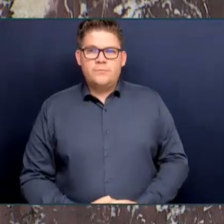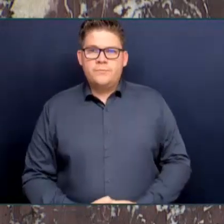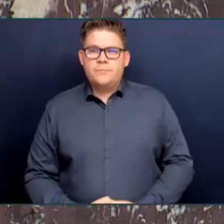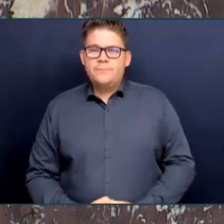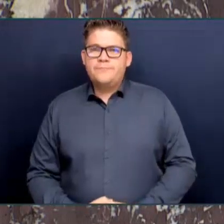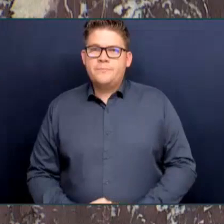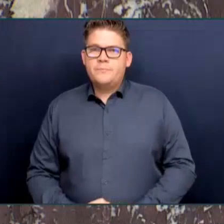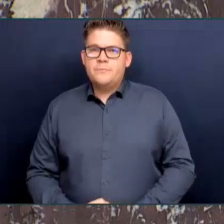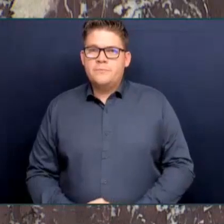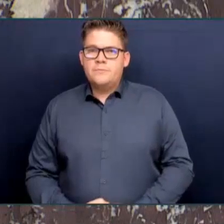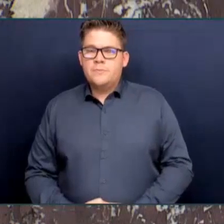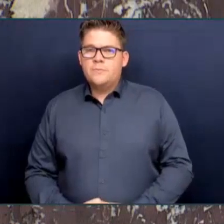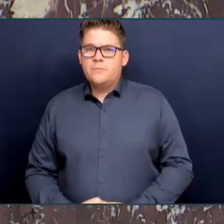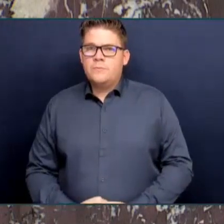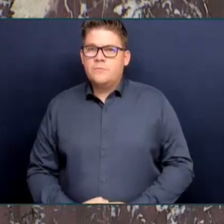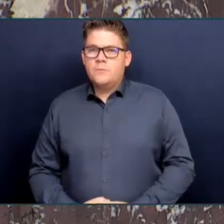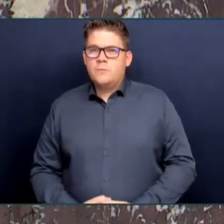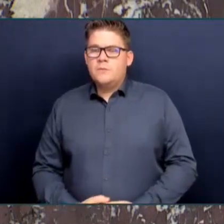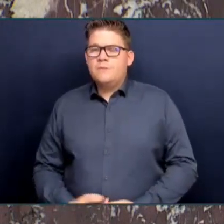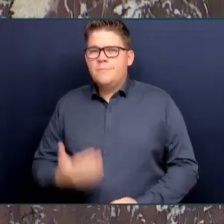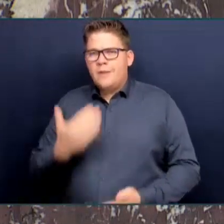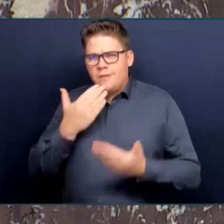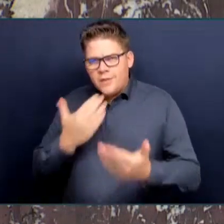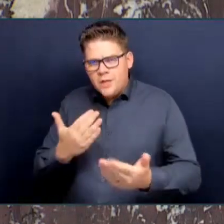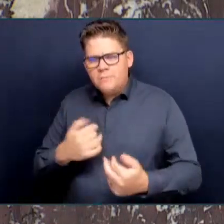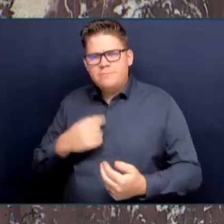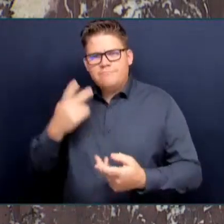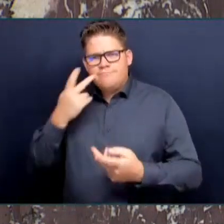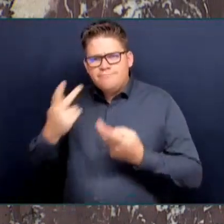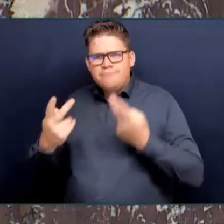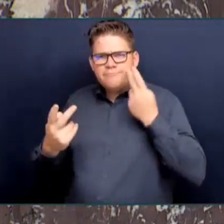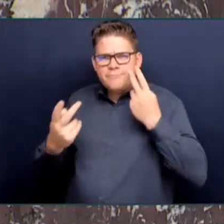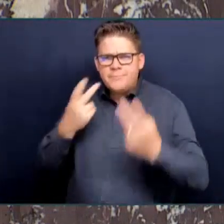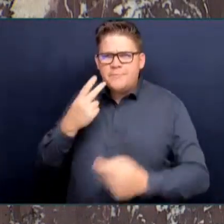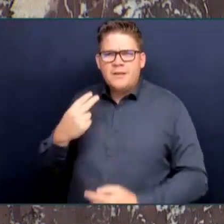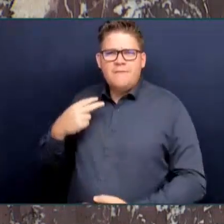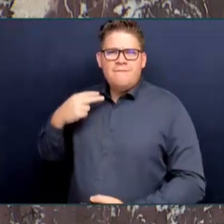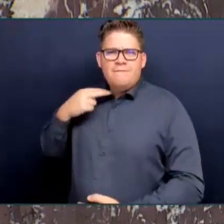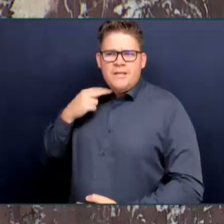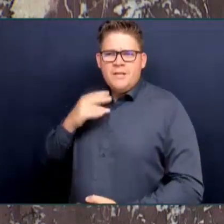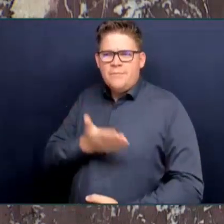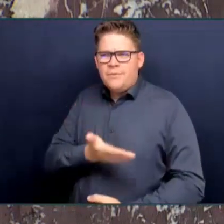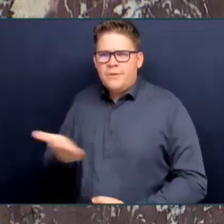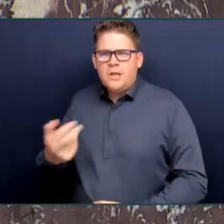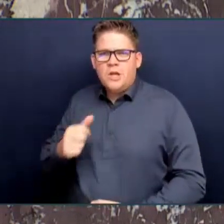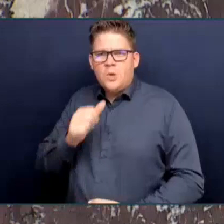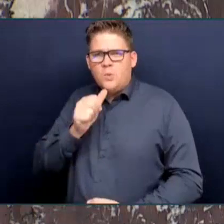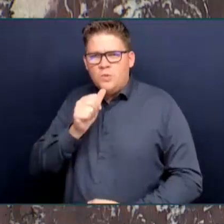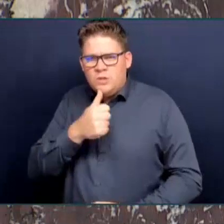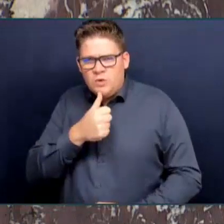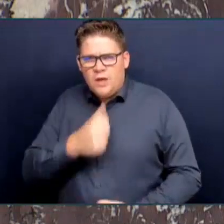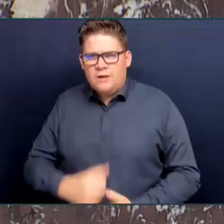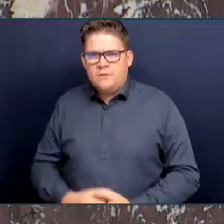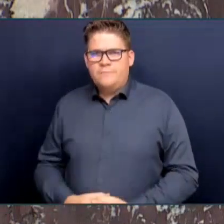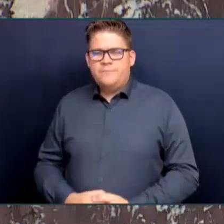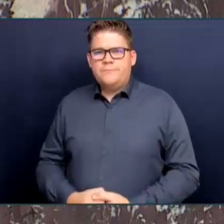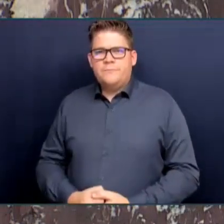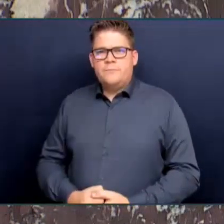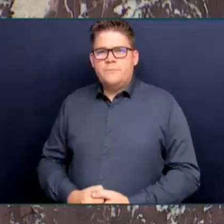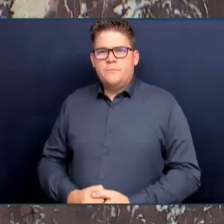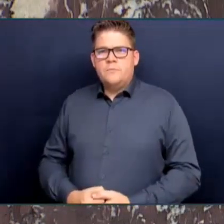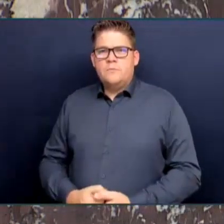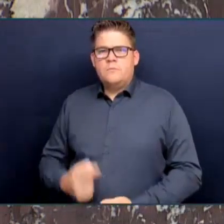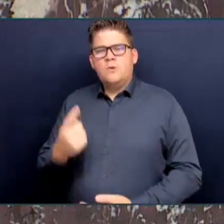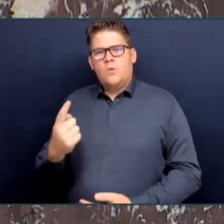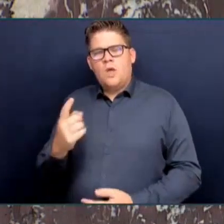left a deeper imprint on me as a former police officer than that trauma. But for the Premier, it was